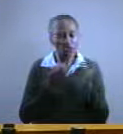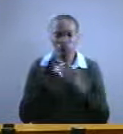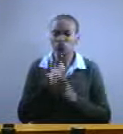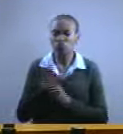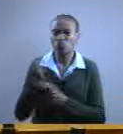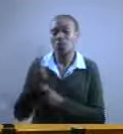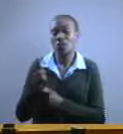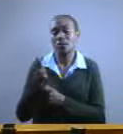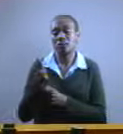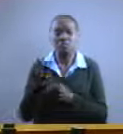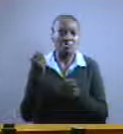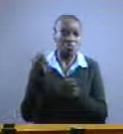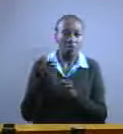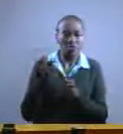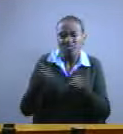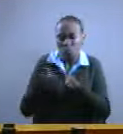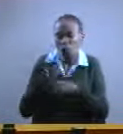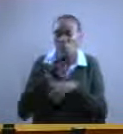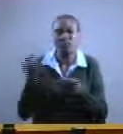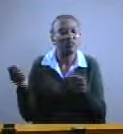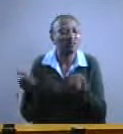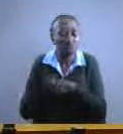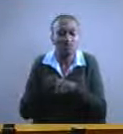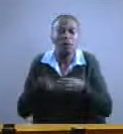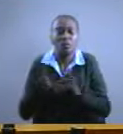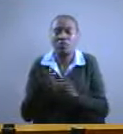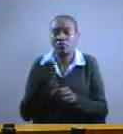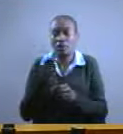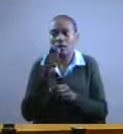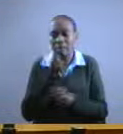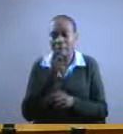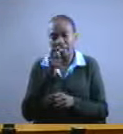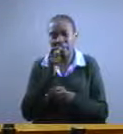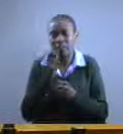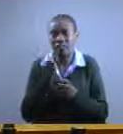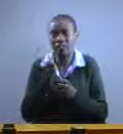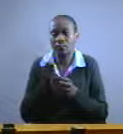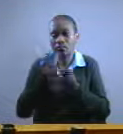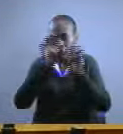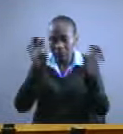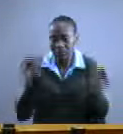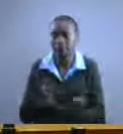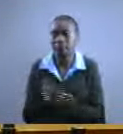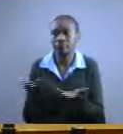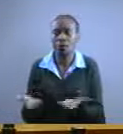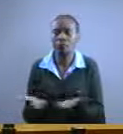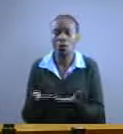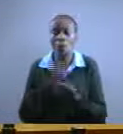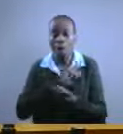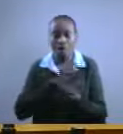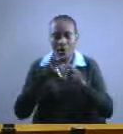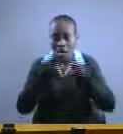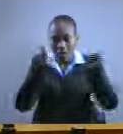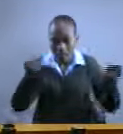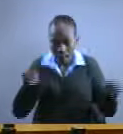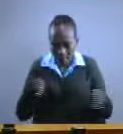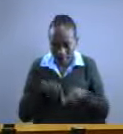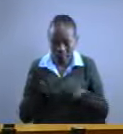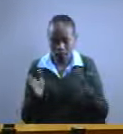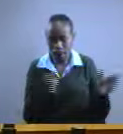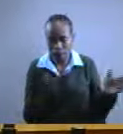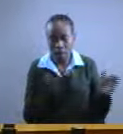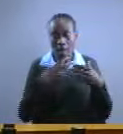definition of a medical scheme in the Medical Schemes Act to facilitate the appropriate demarcation between health